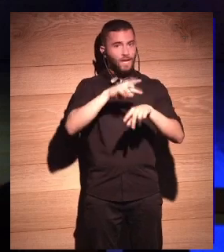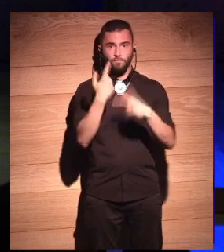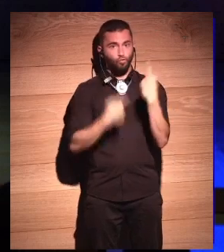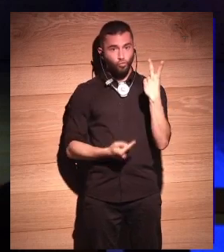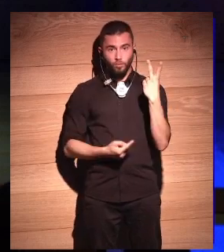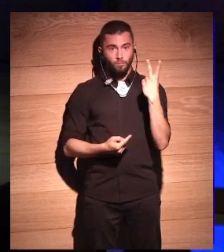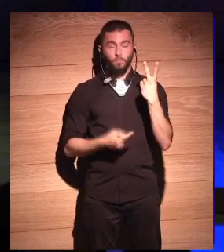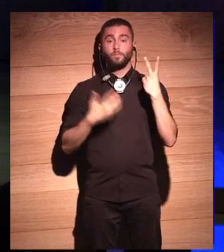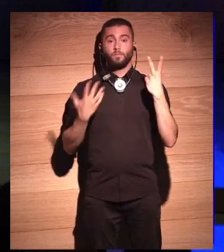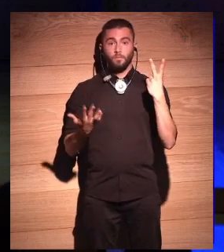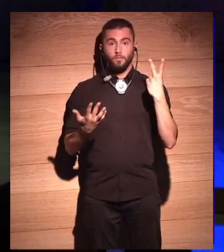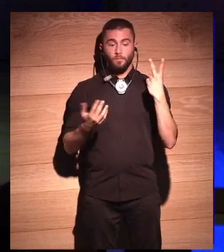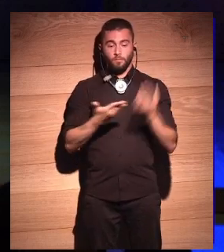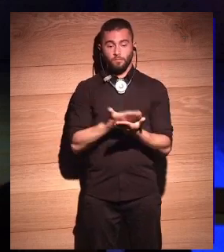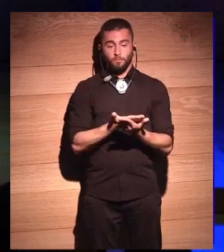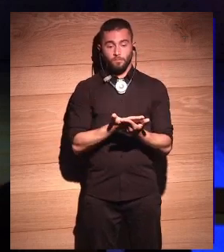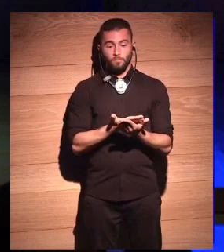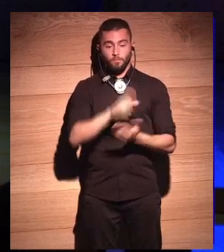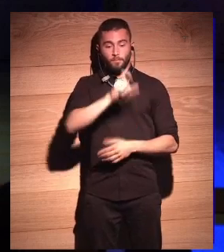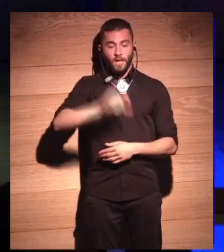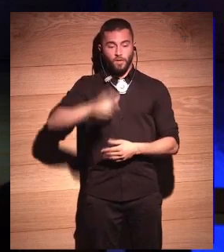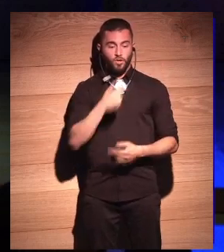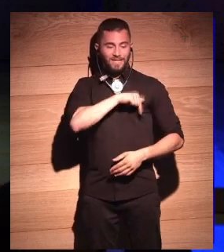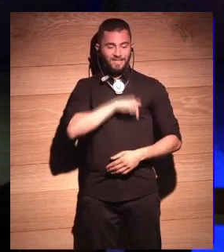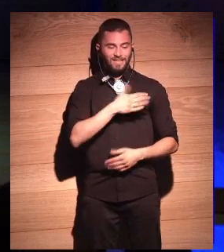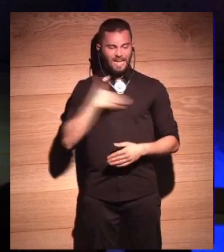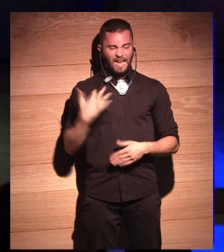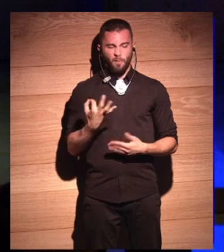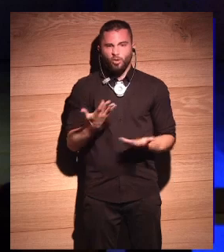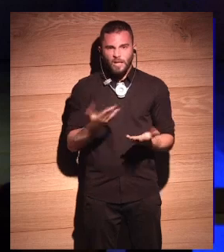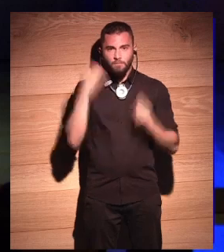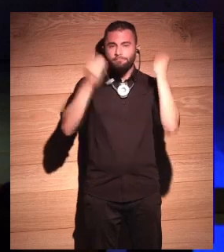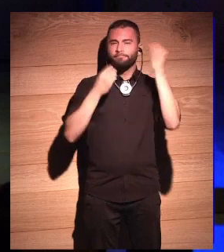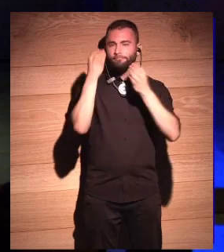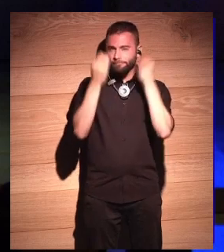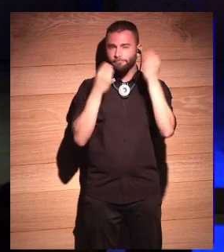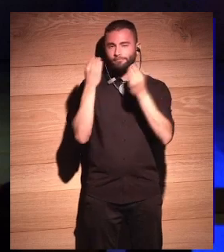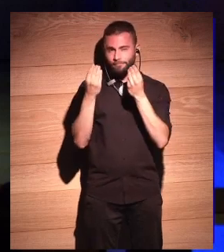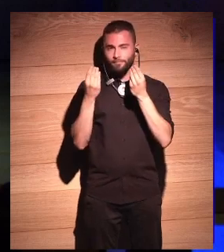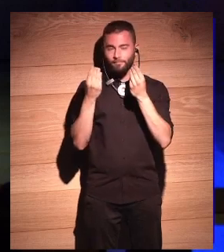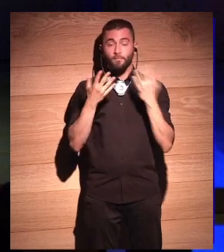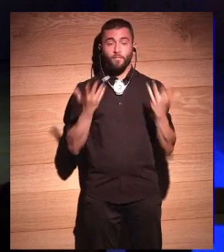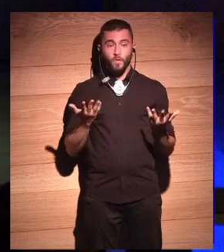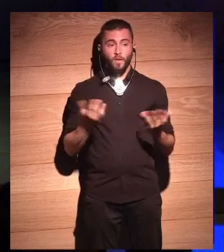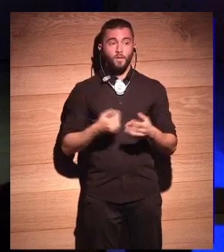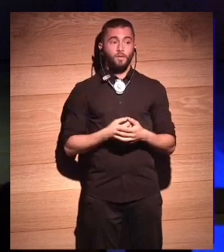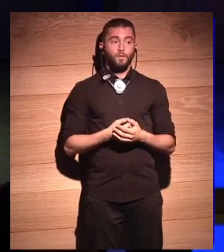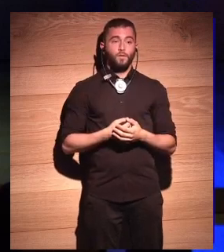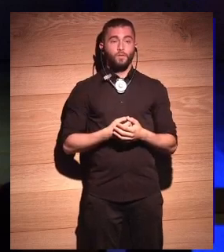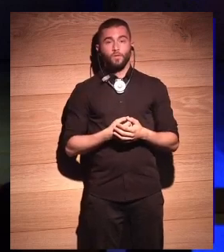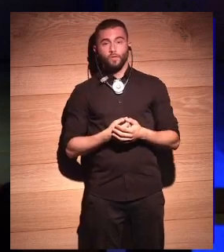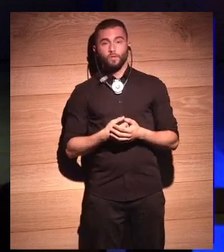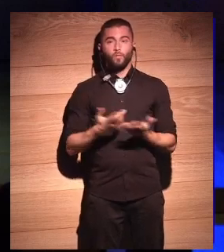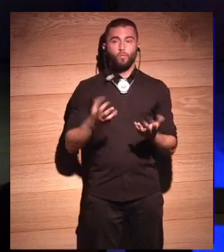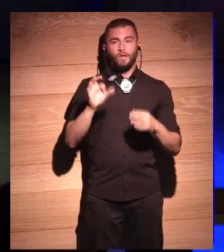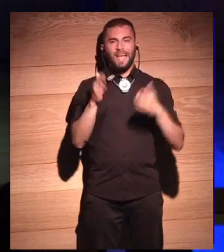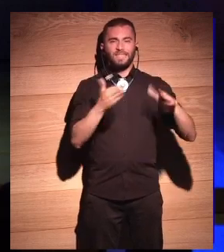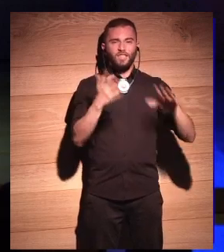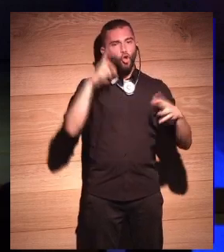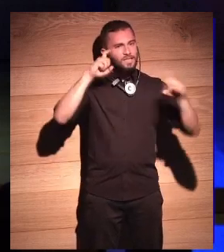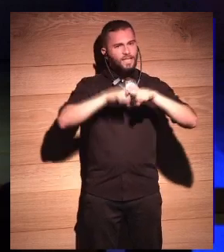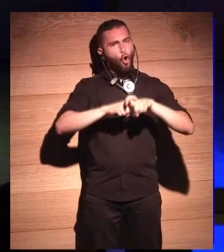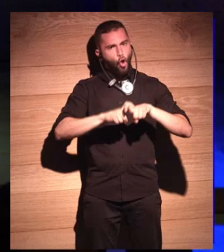I feeling? And then it's like really psychological kind of session. And then we kind